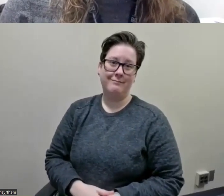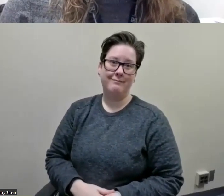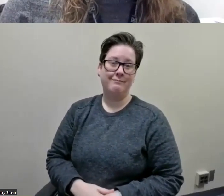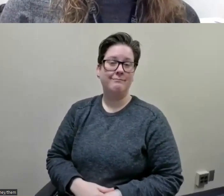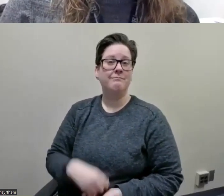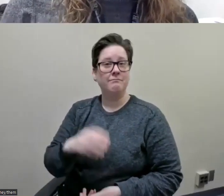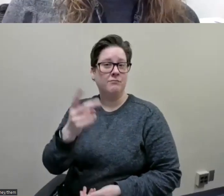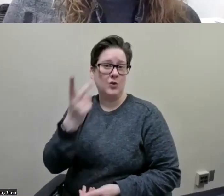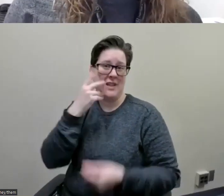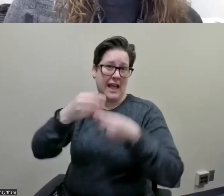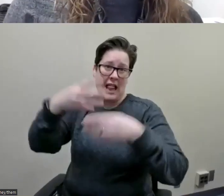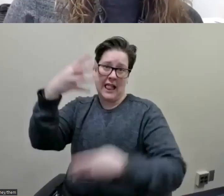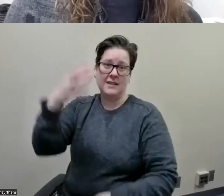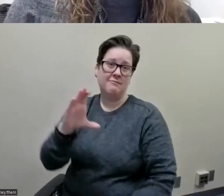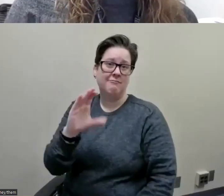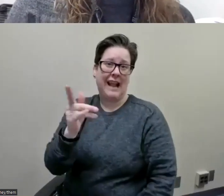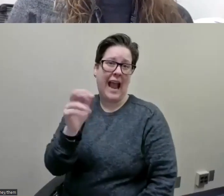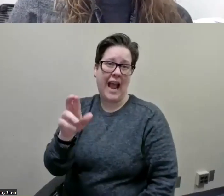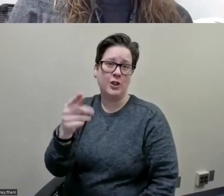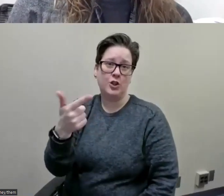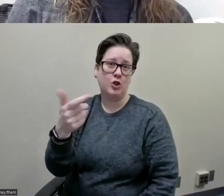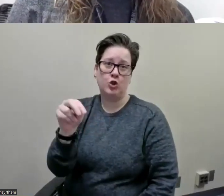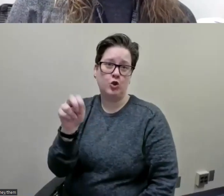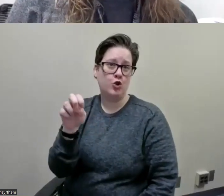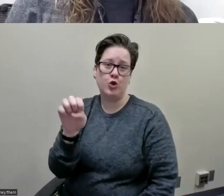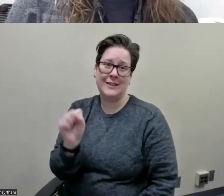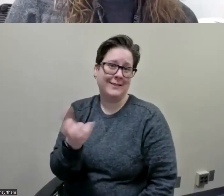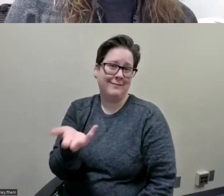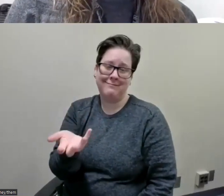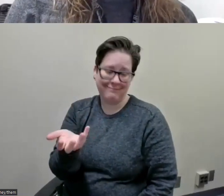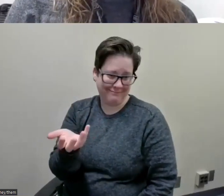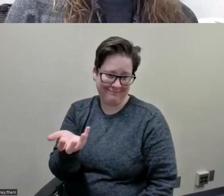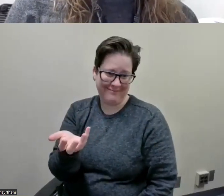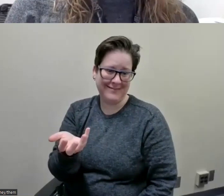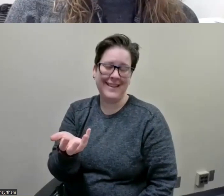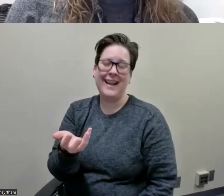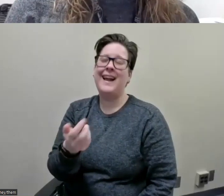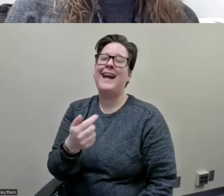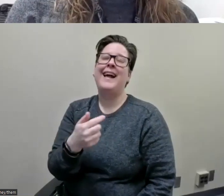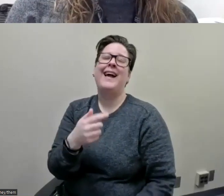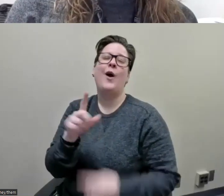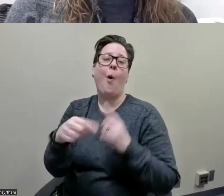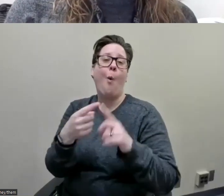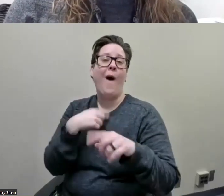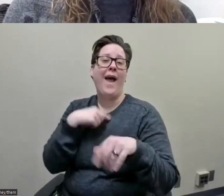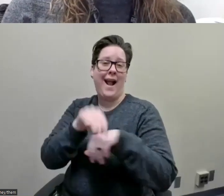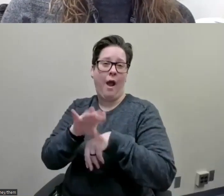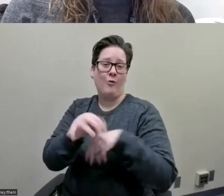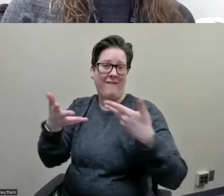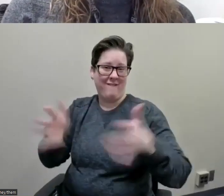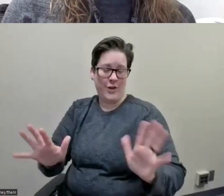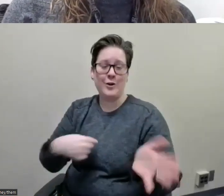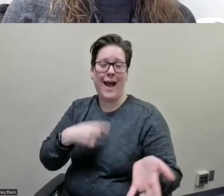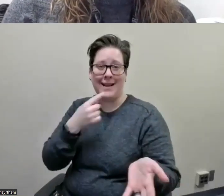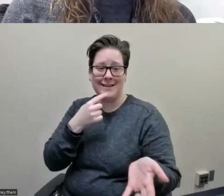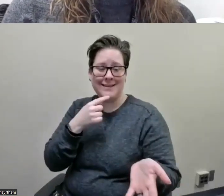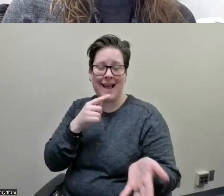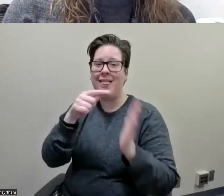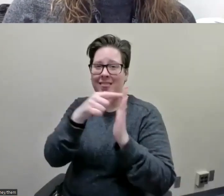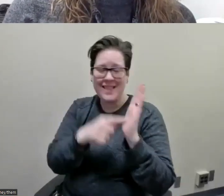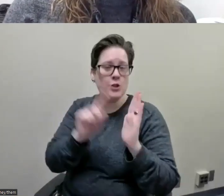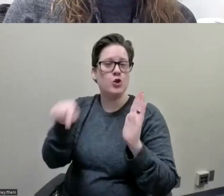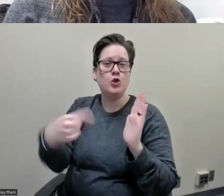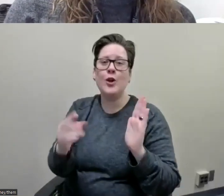Cancer genes, that's it. So one of the things I always say at the end of every counseling visit is we're only looking at